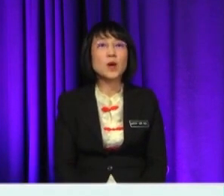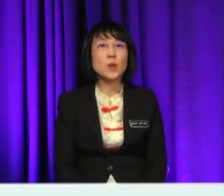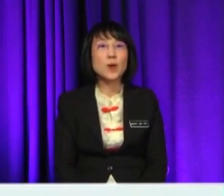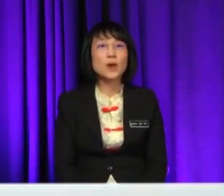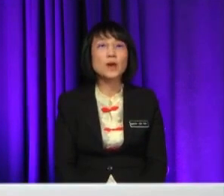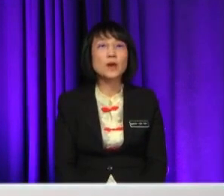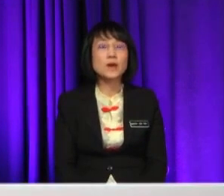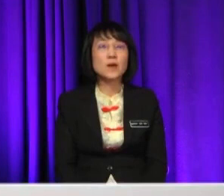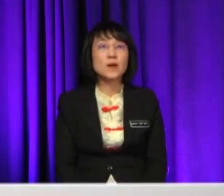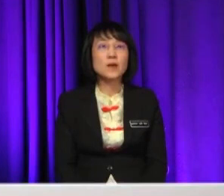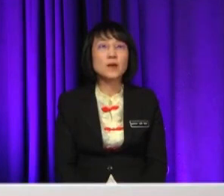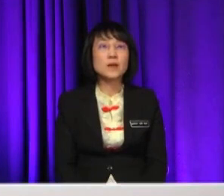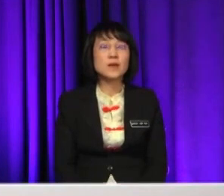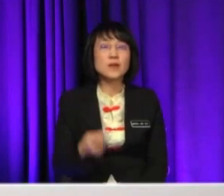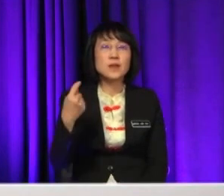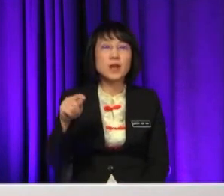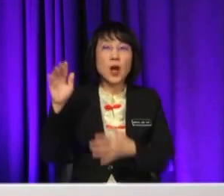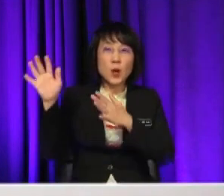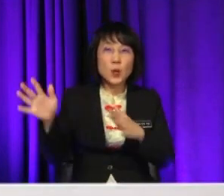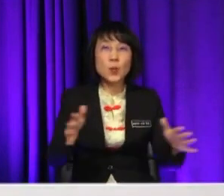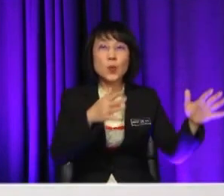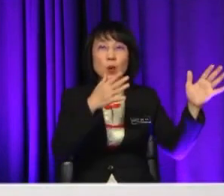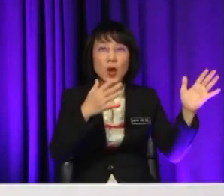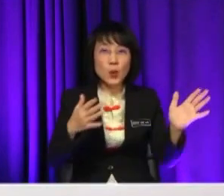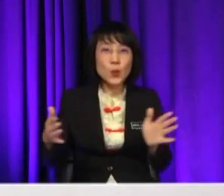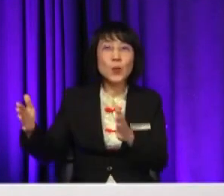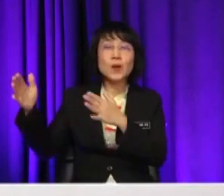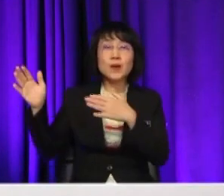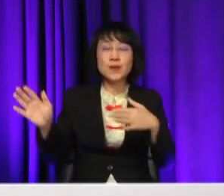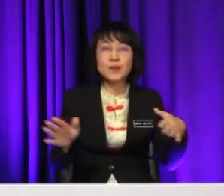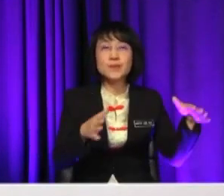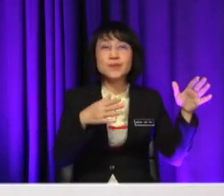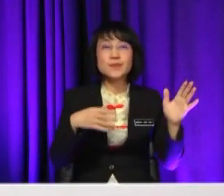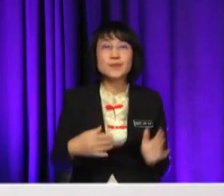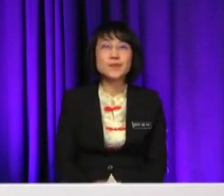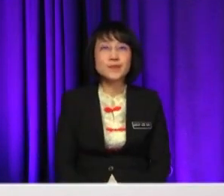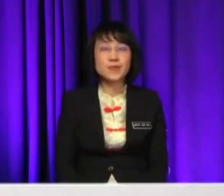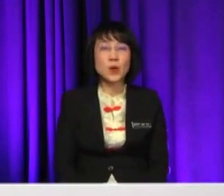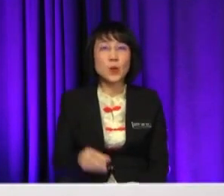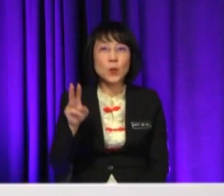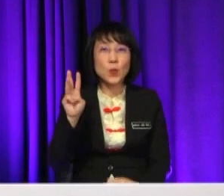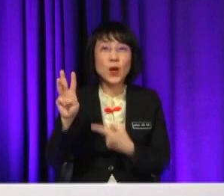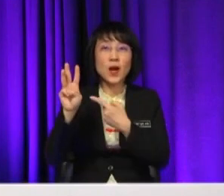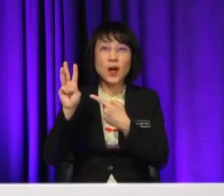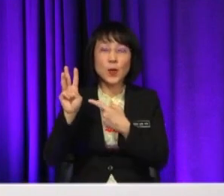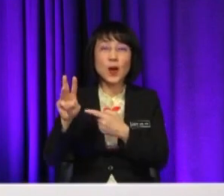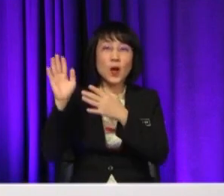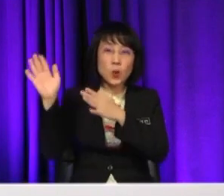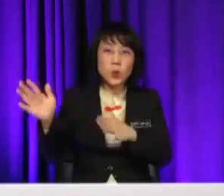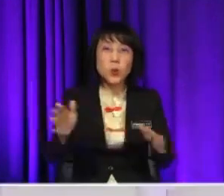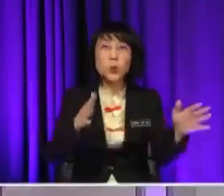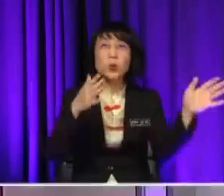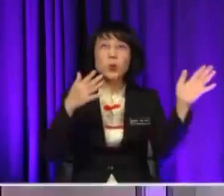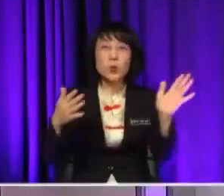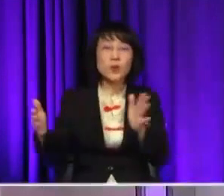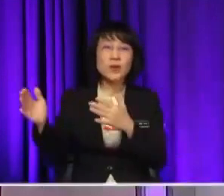Teacher, the whooshing sound of wind. Yes, very good. Well The done. whooshing sound of wind. Yeah. Wah, right? So it already gives you